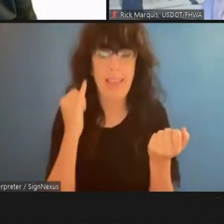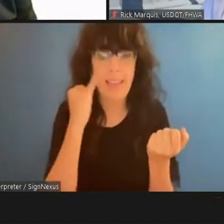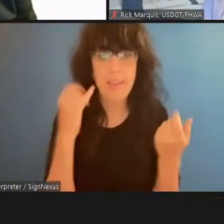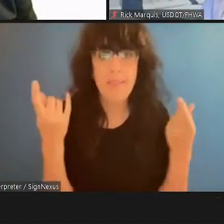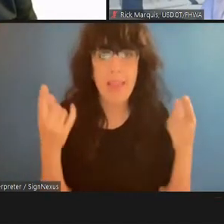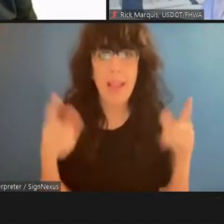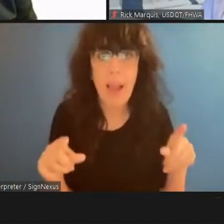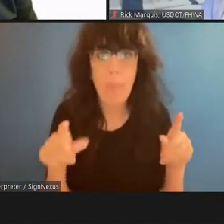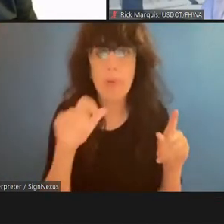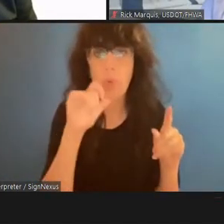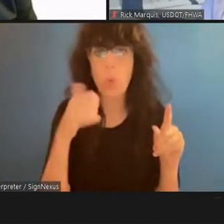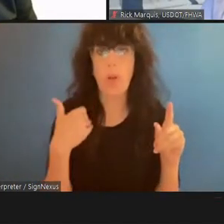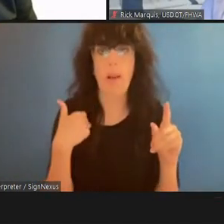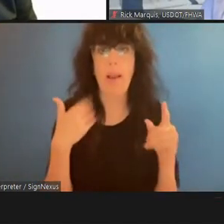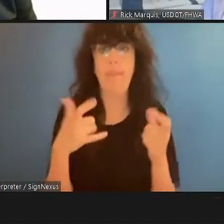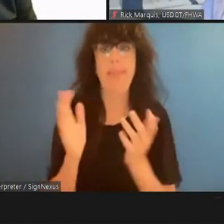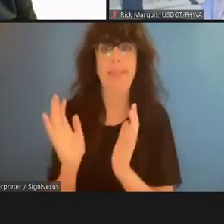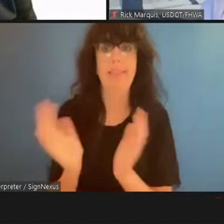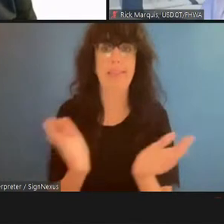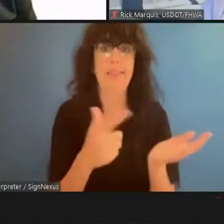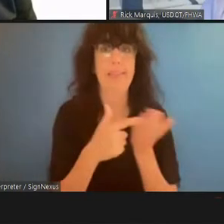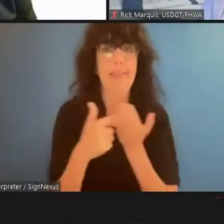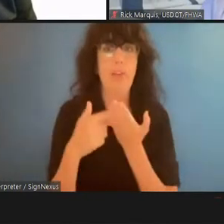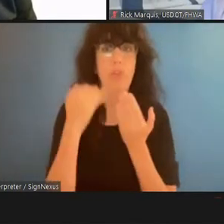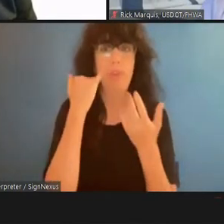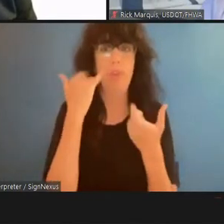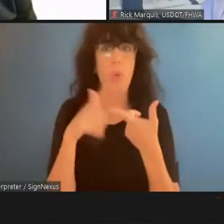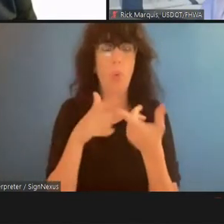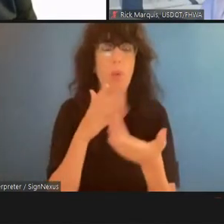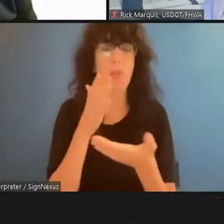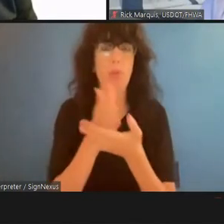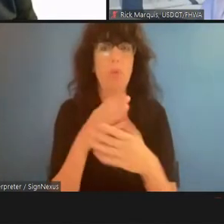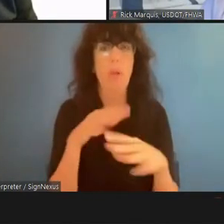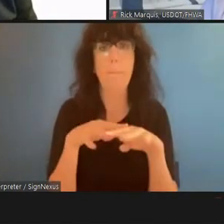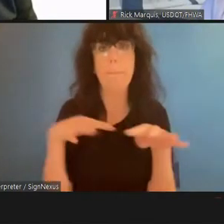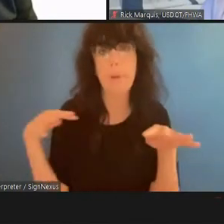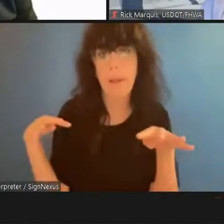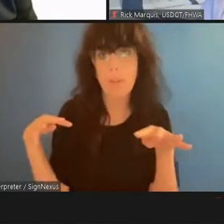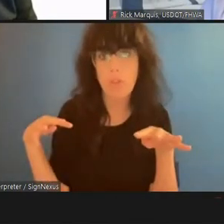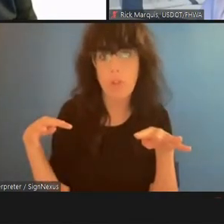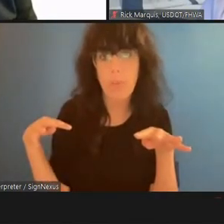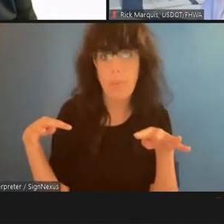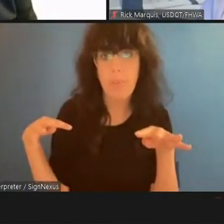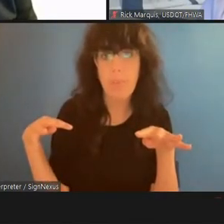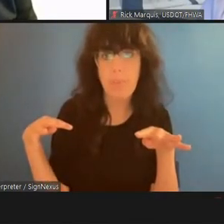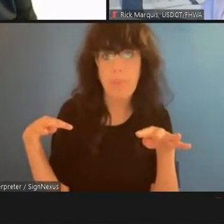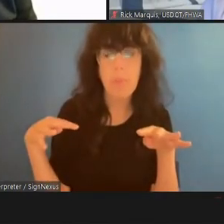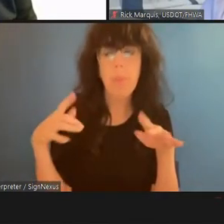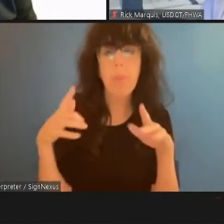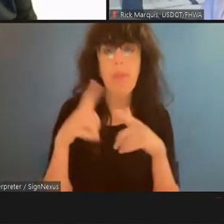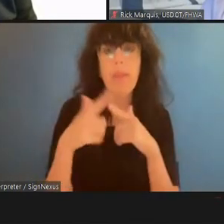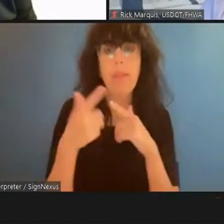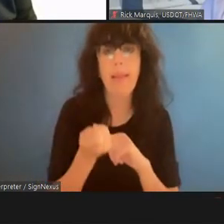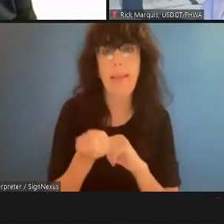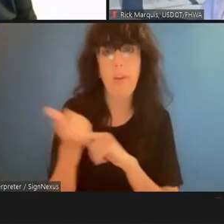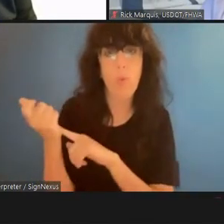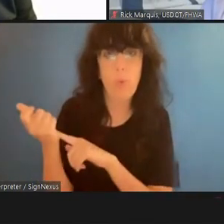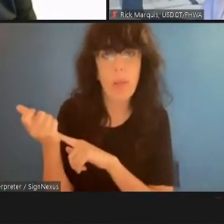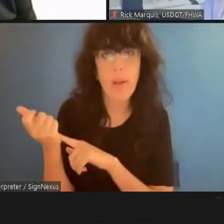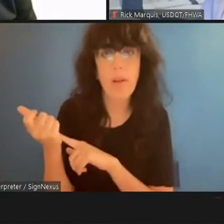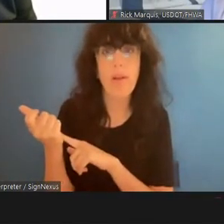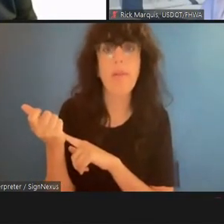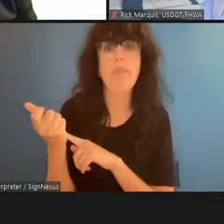be having this discussion if you want to stop the congestion in the manhattan then you need to get rid of all of the